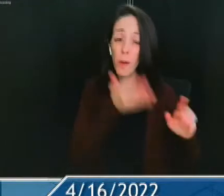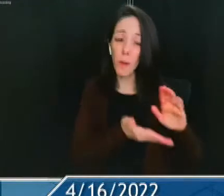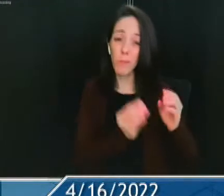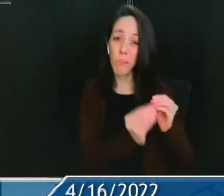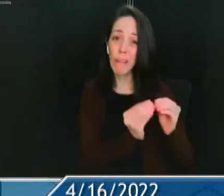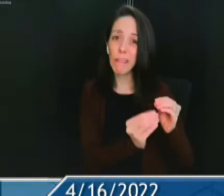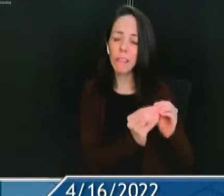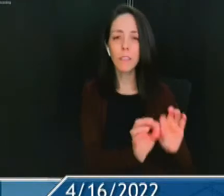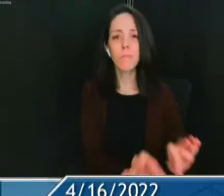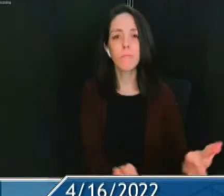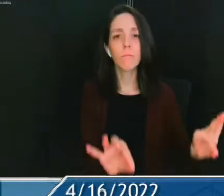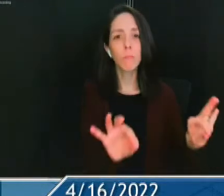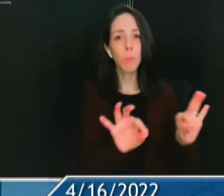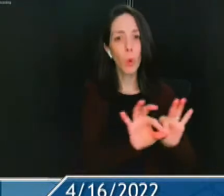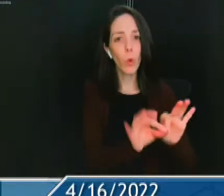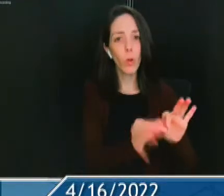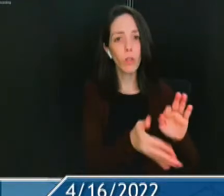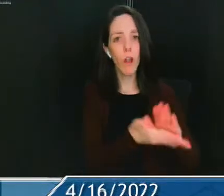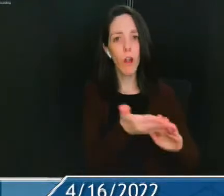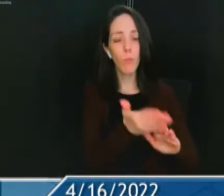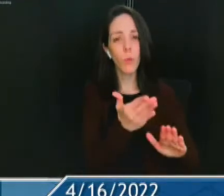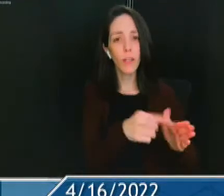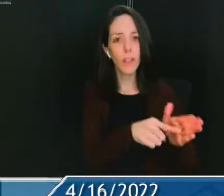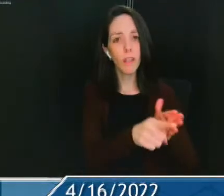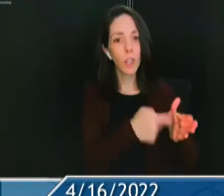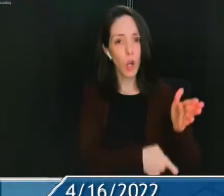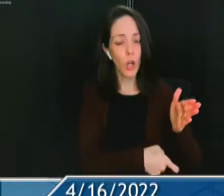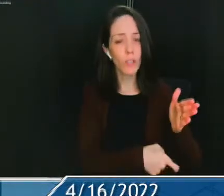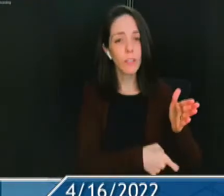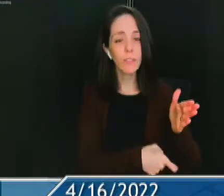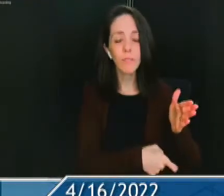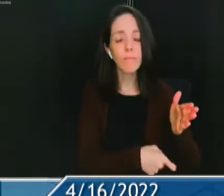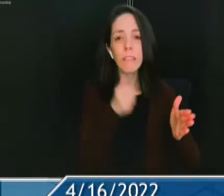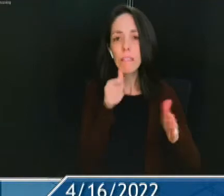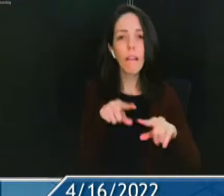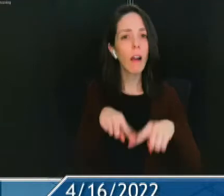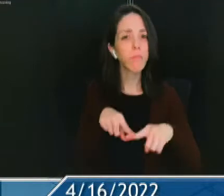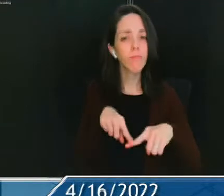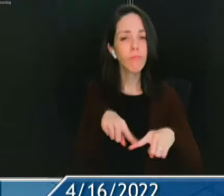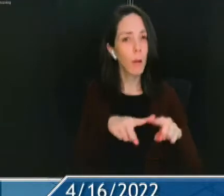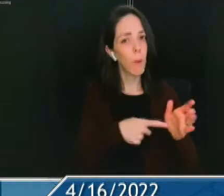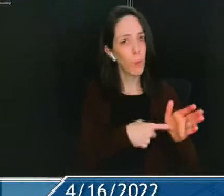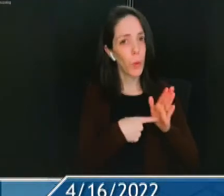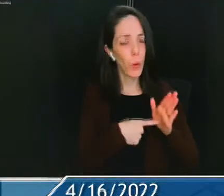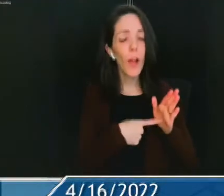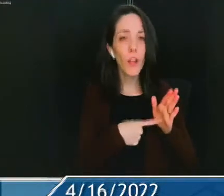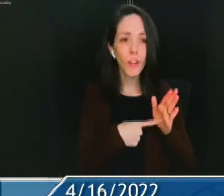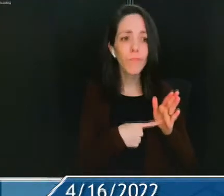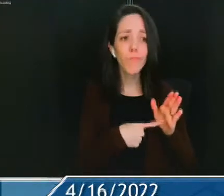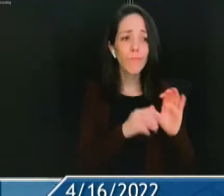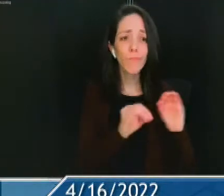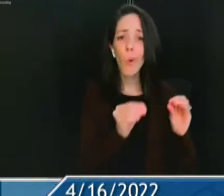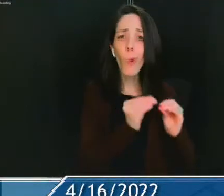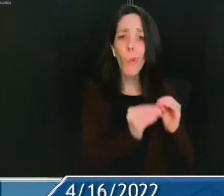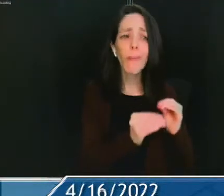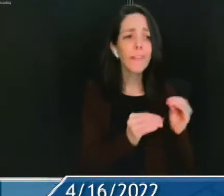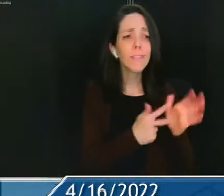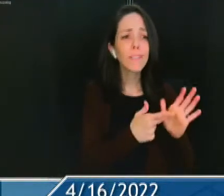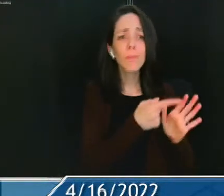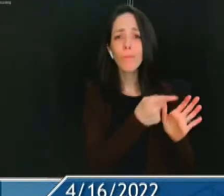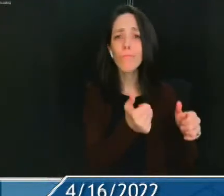essential operating expense. It's not discretionary. Lack of maintenance leads to deterioration of assets and